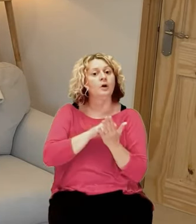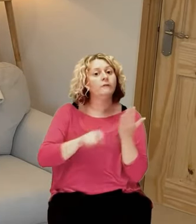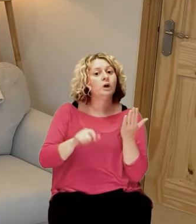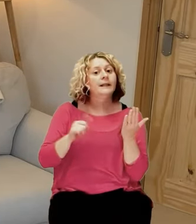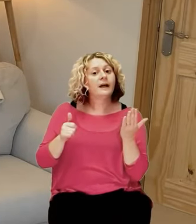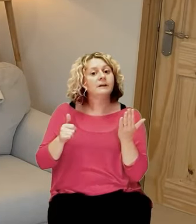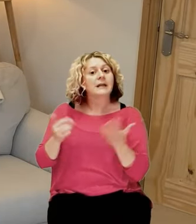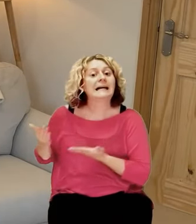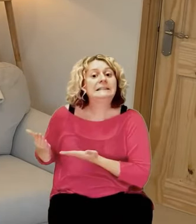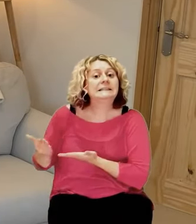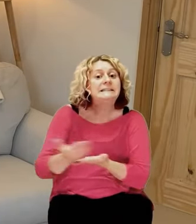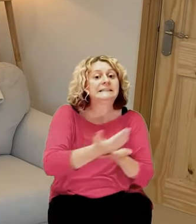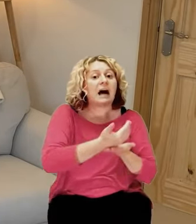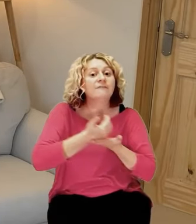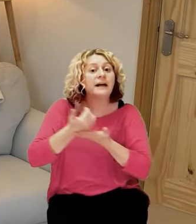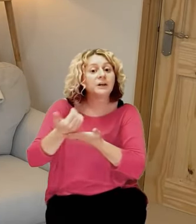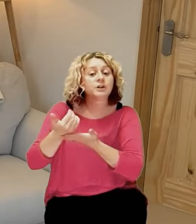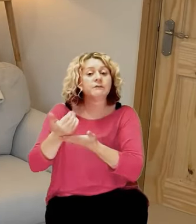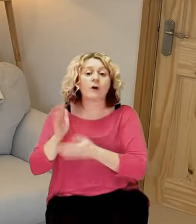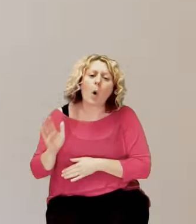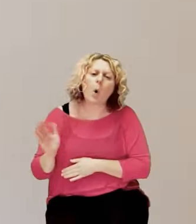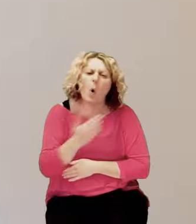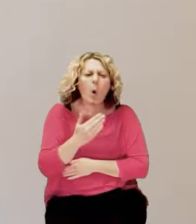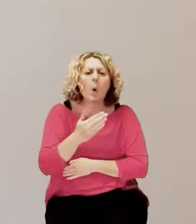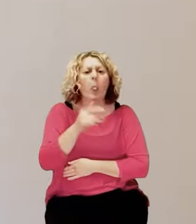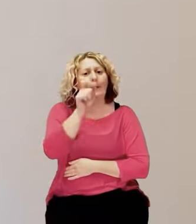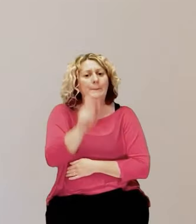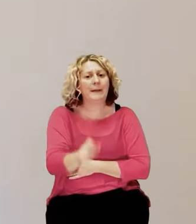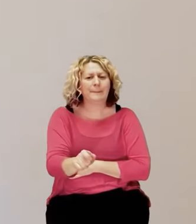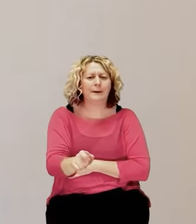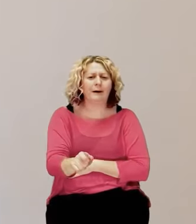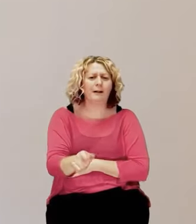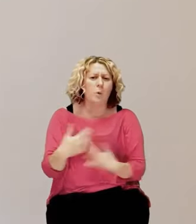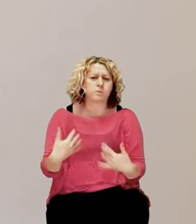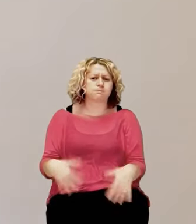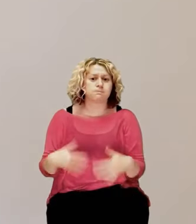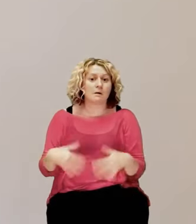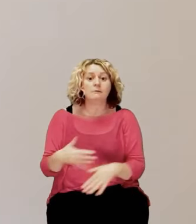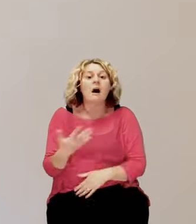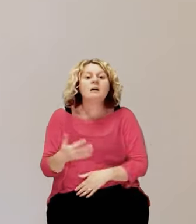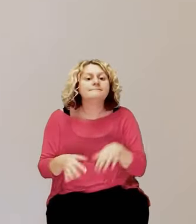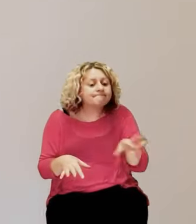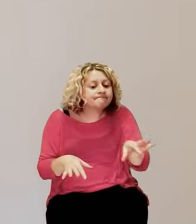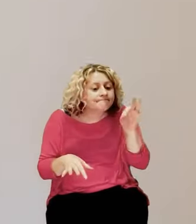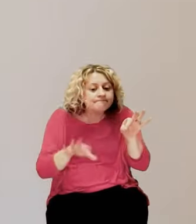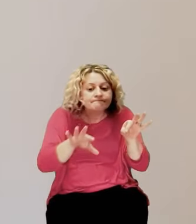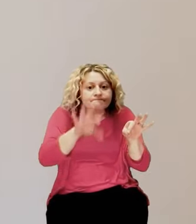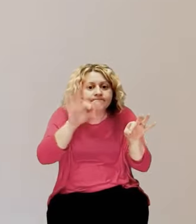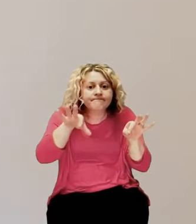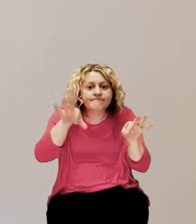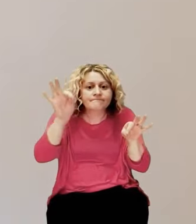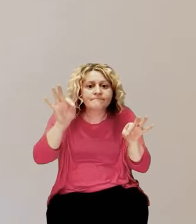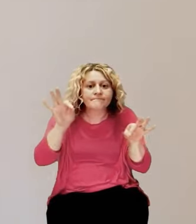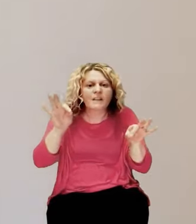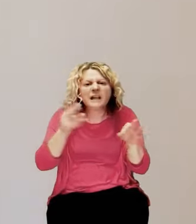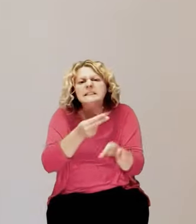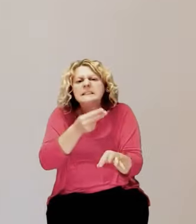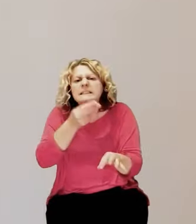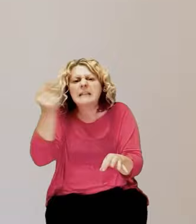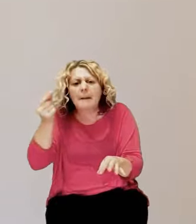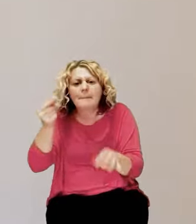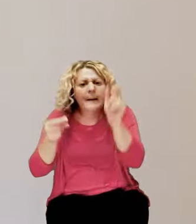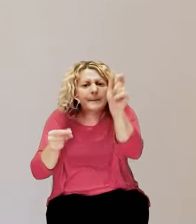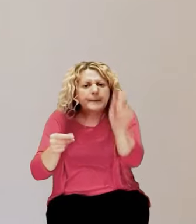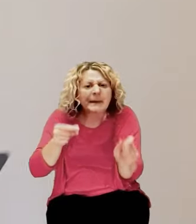people. Don't you love it? Not some people. Not some people. Not just the right type of people.